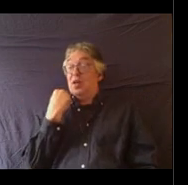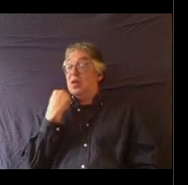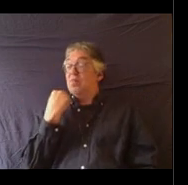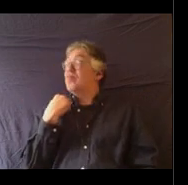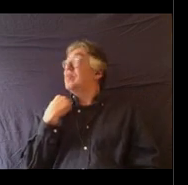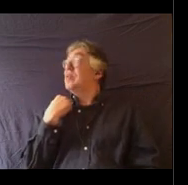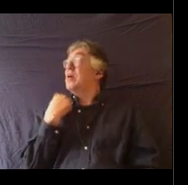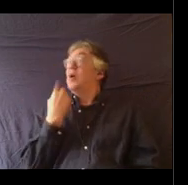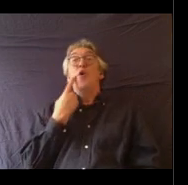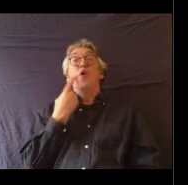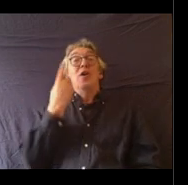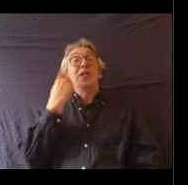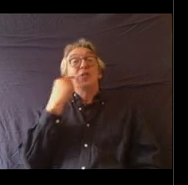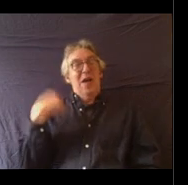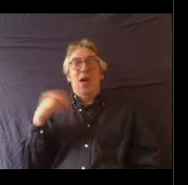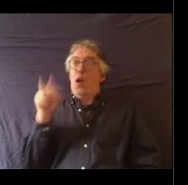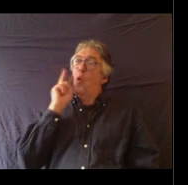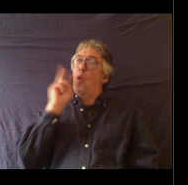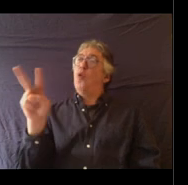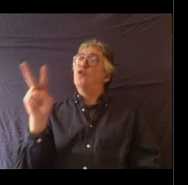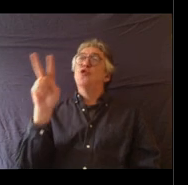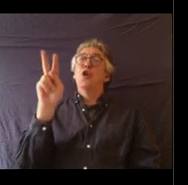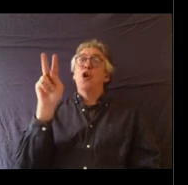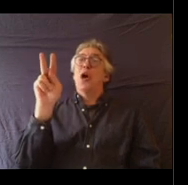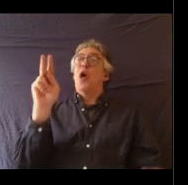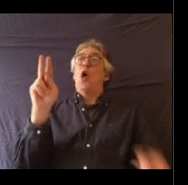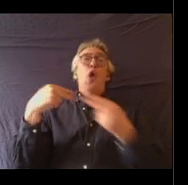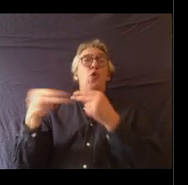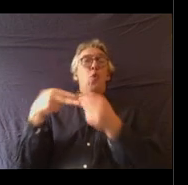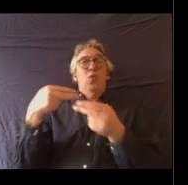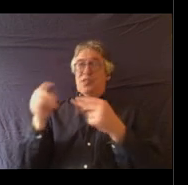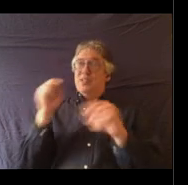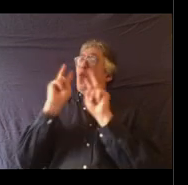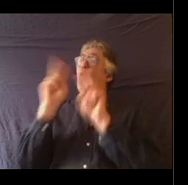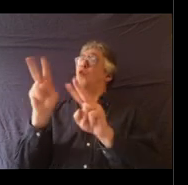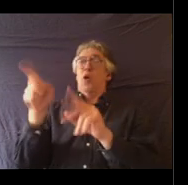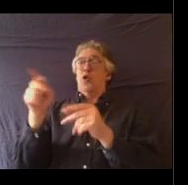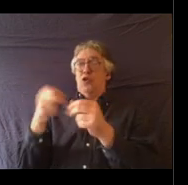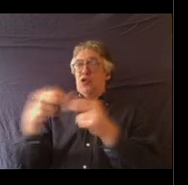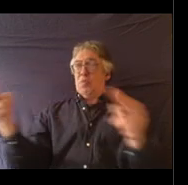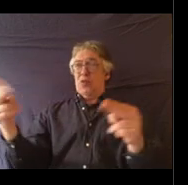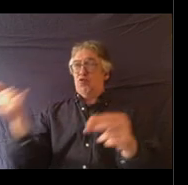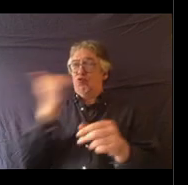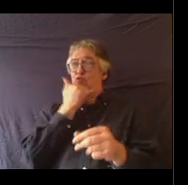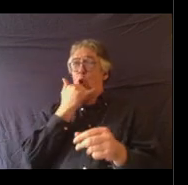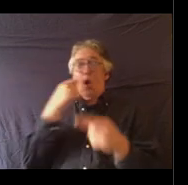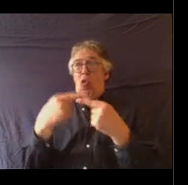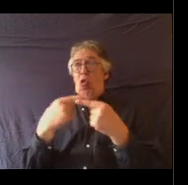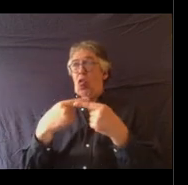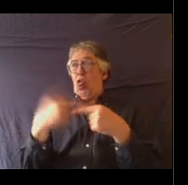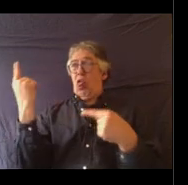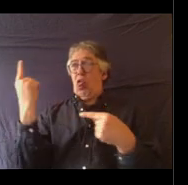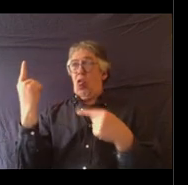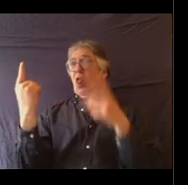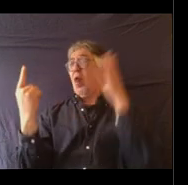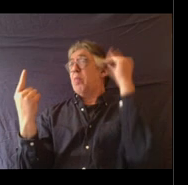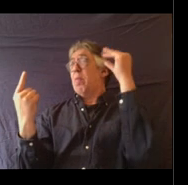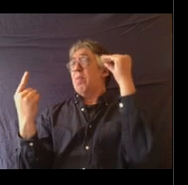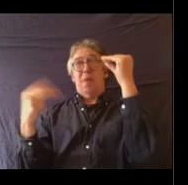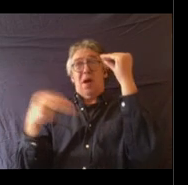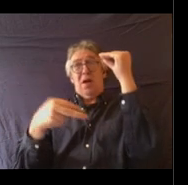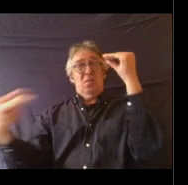the news, and the subtitles were completely wrong. They were not synchronized with the audio. Those kind of